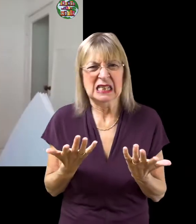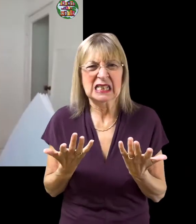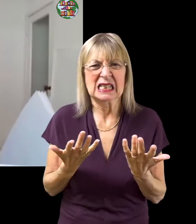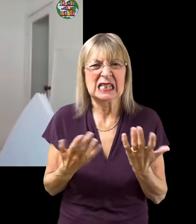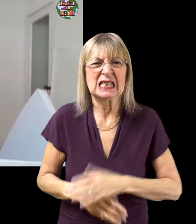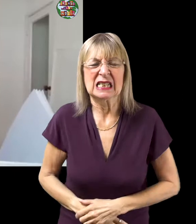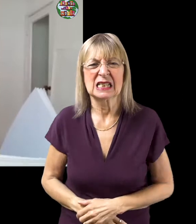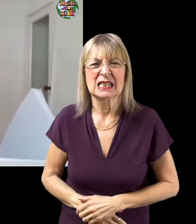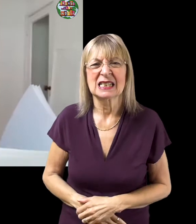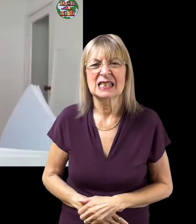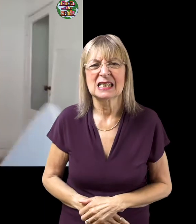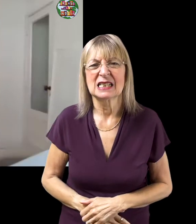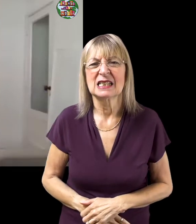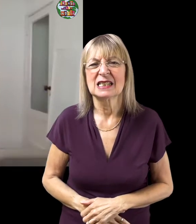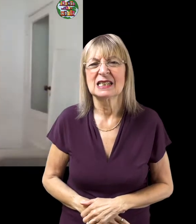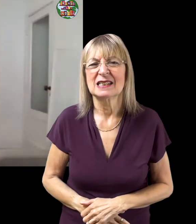not going to let that happen.